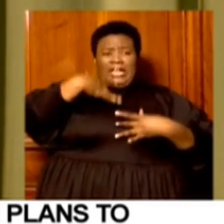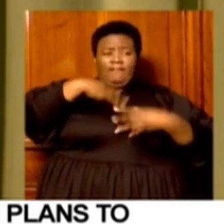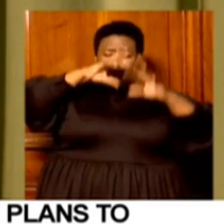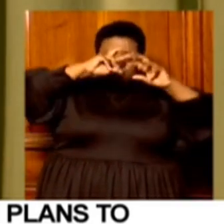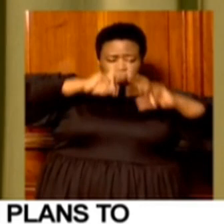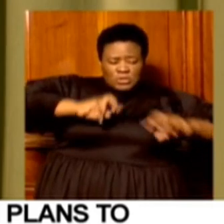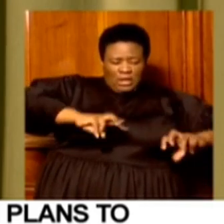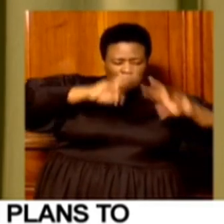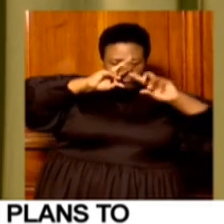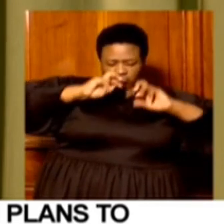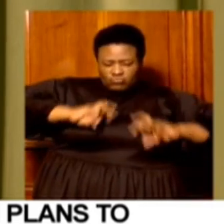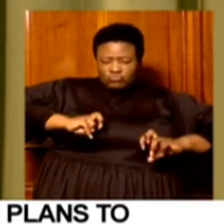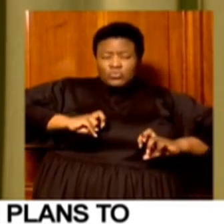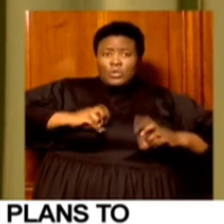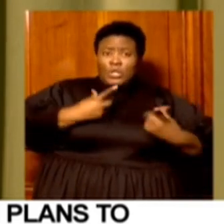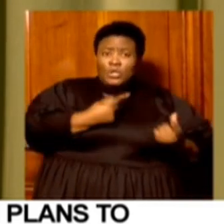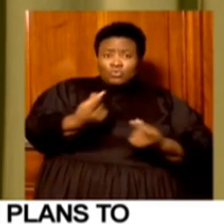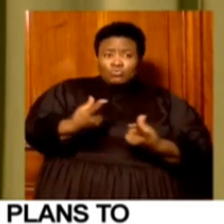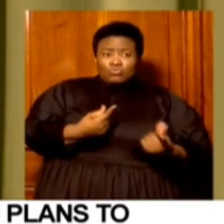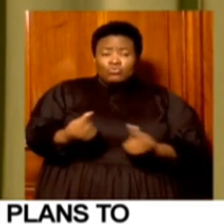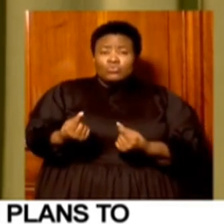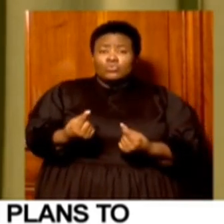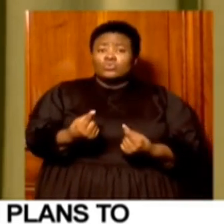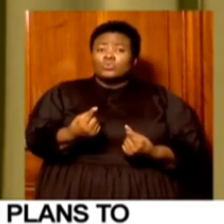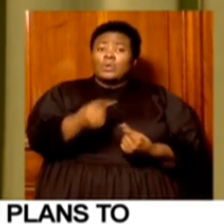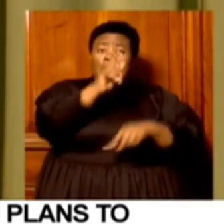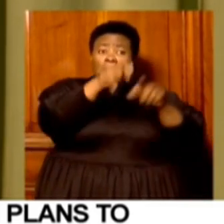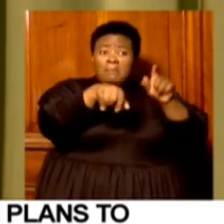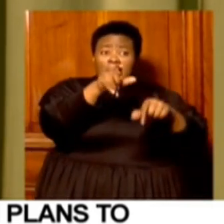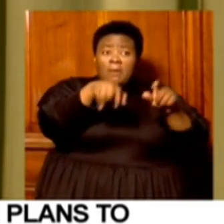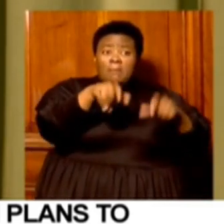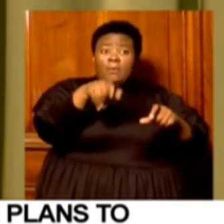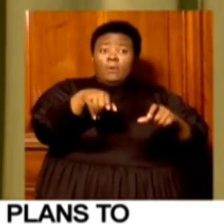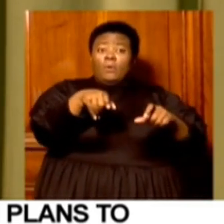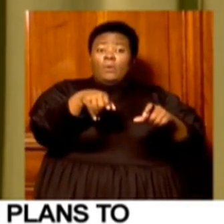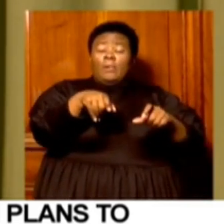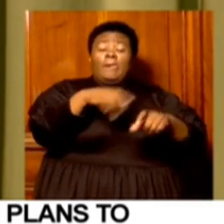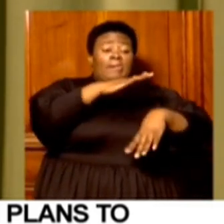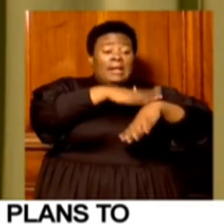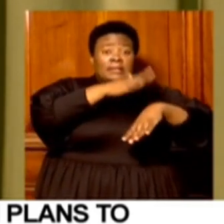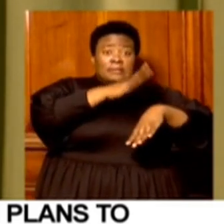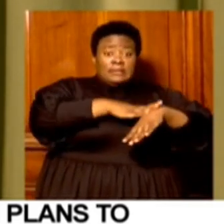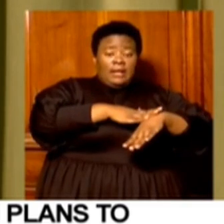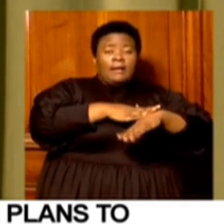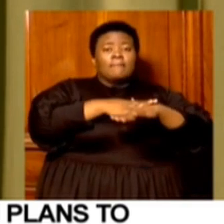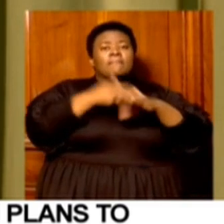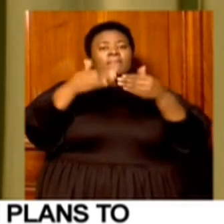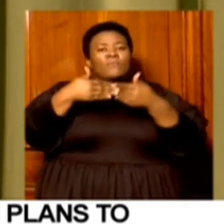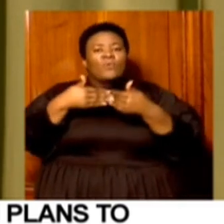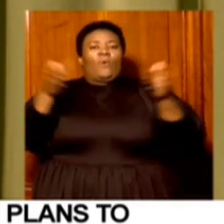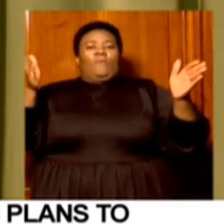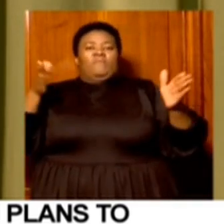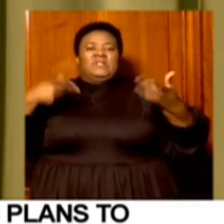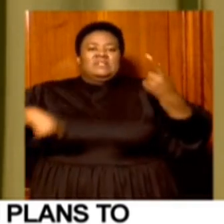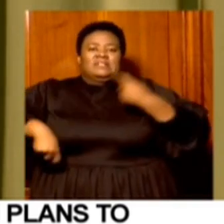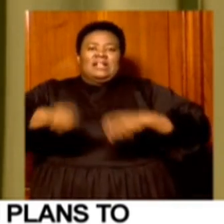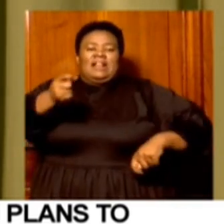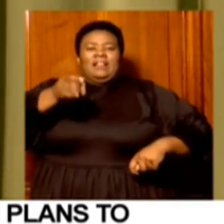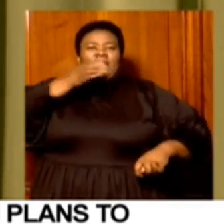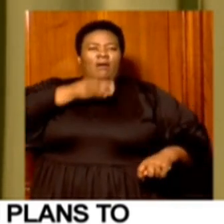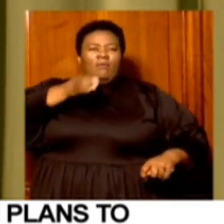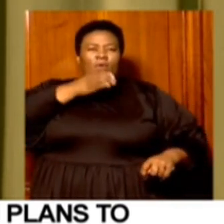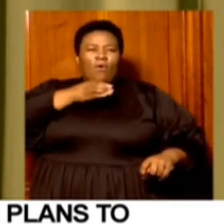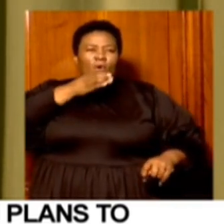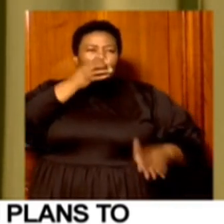of how many people came to hospitals after we opened the economy and